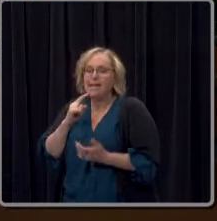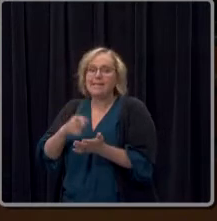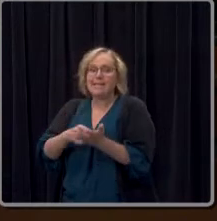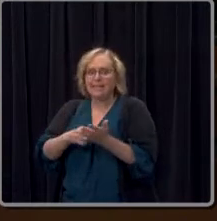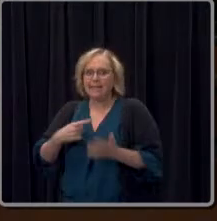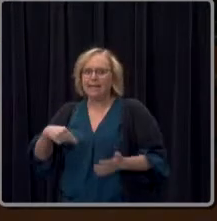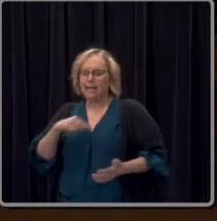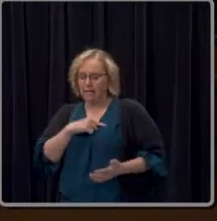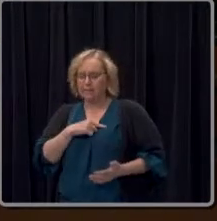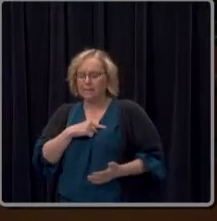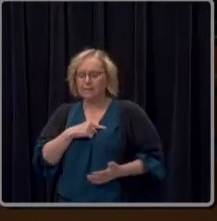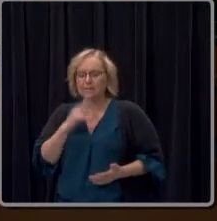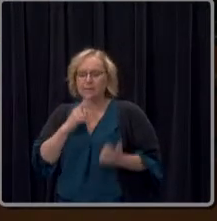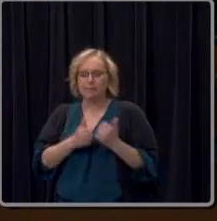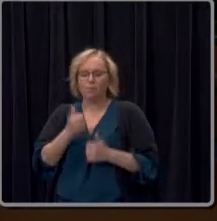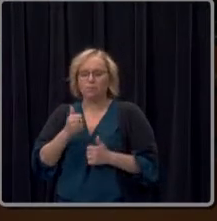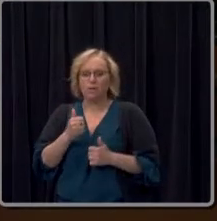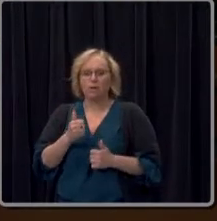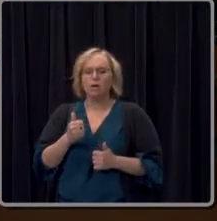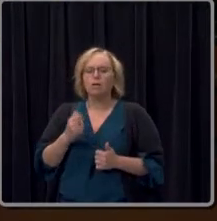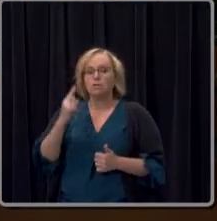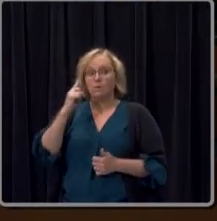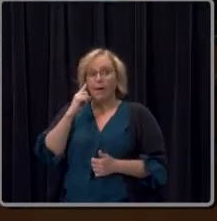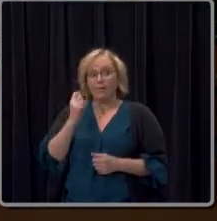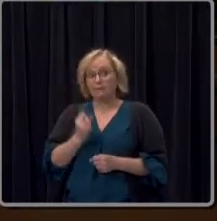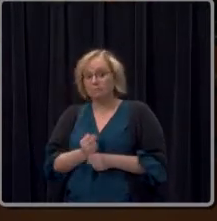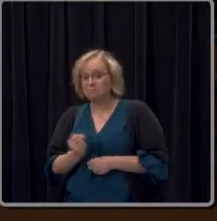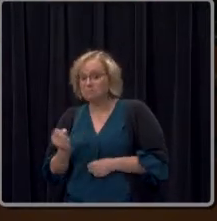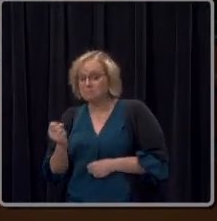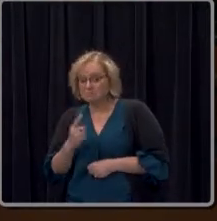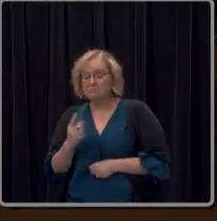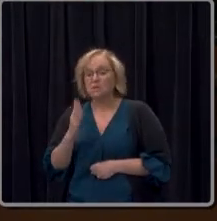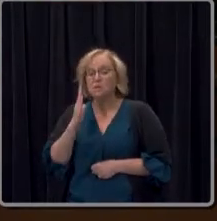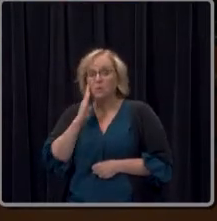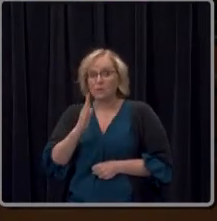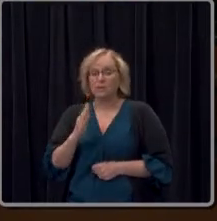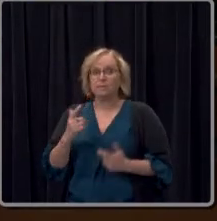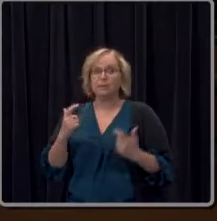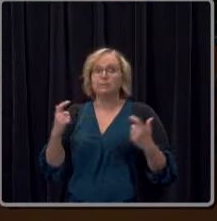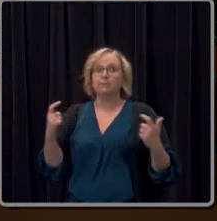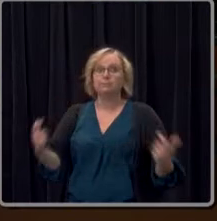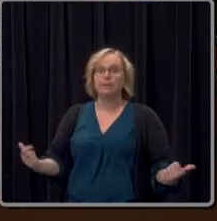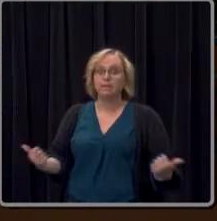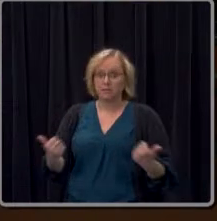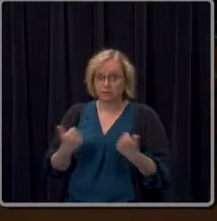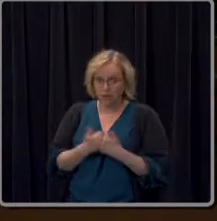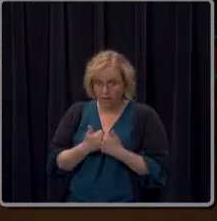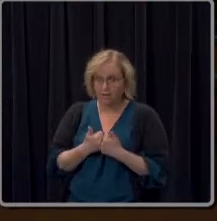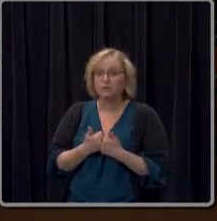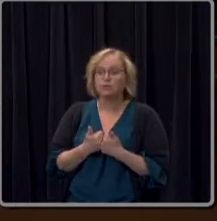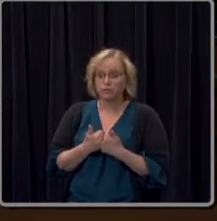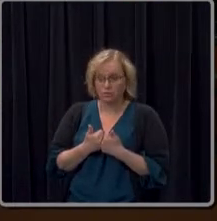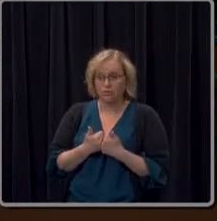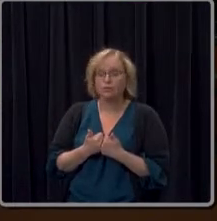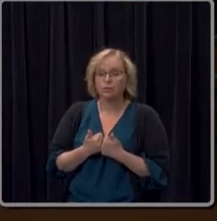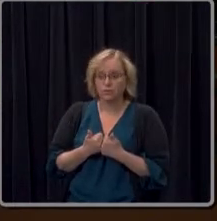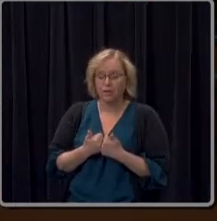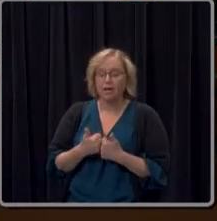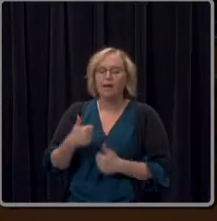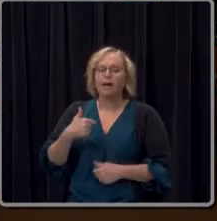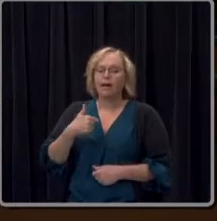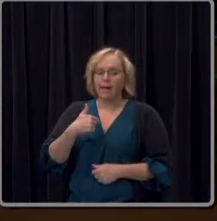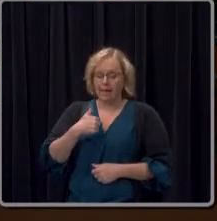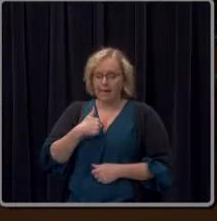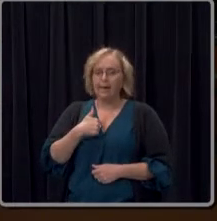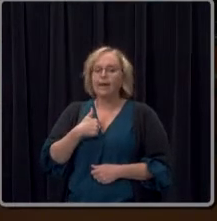most. And so I think this next year is going to be super challenging, and I believe that